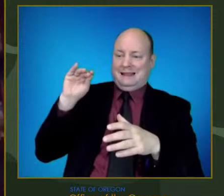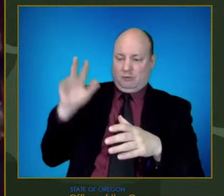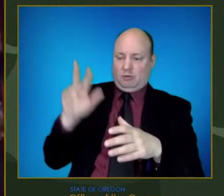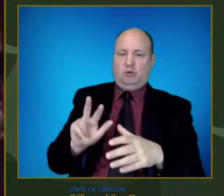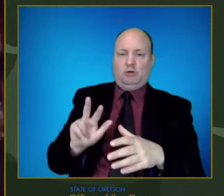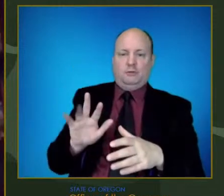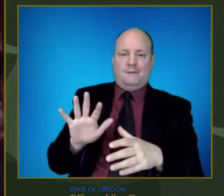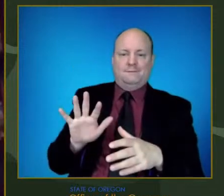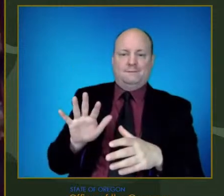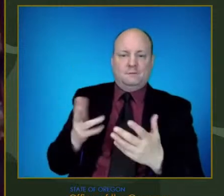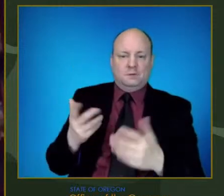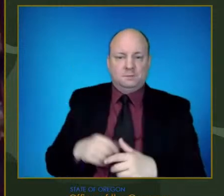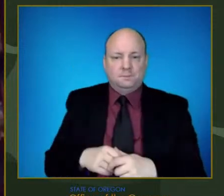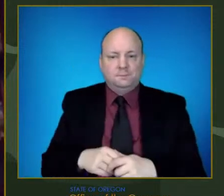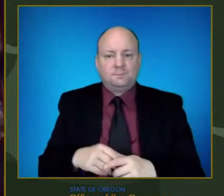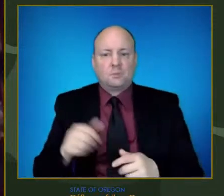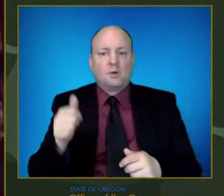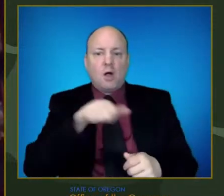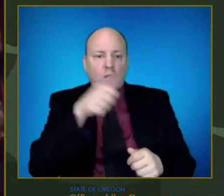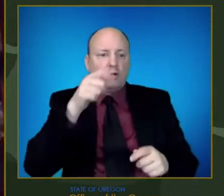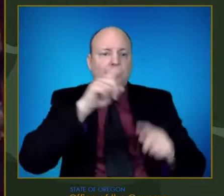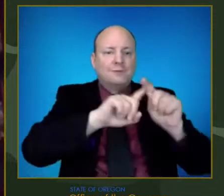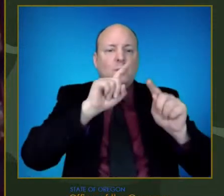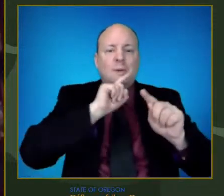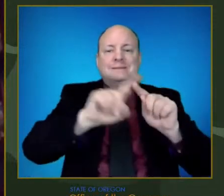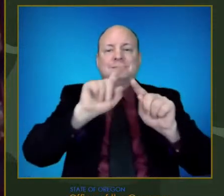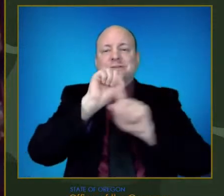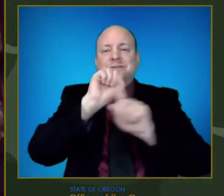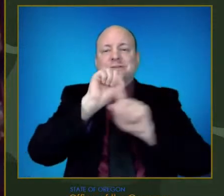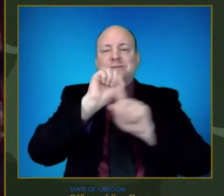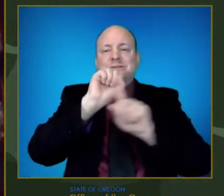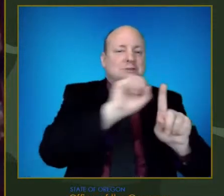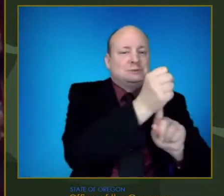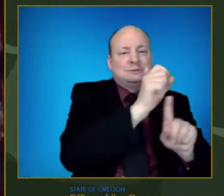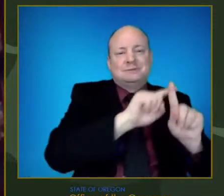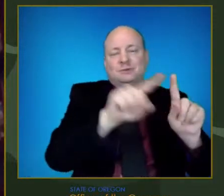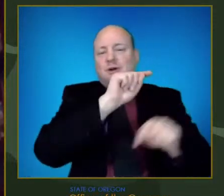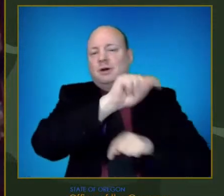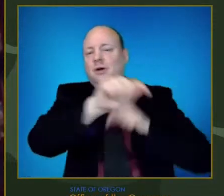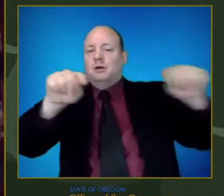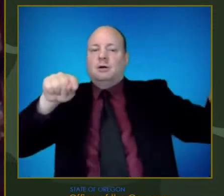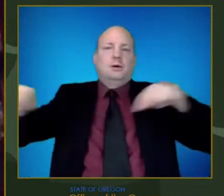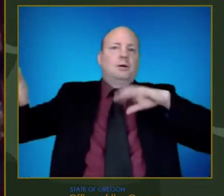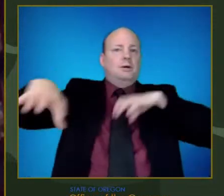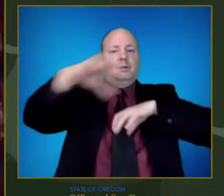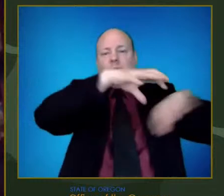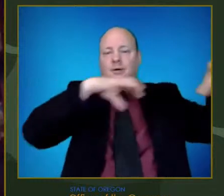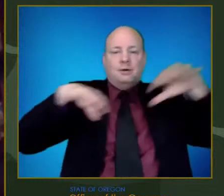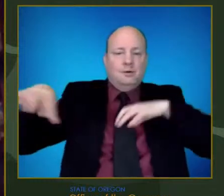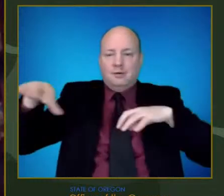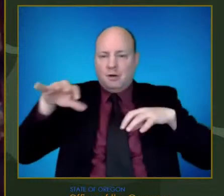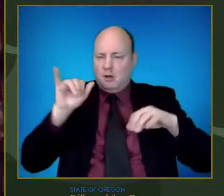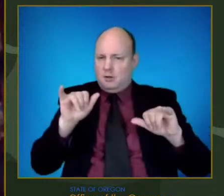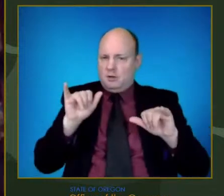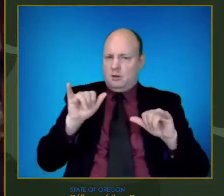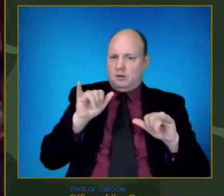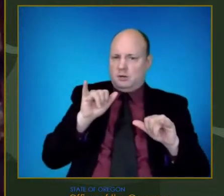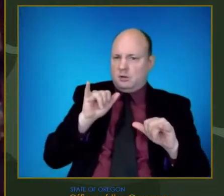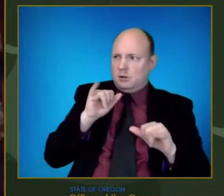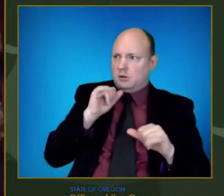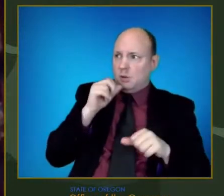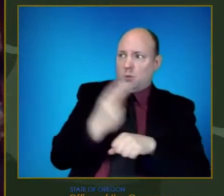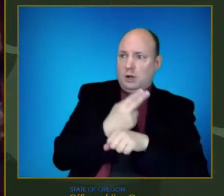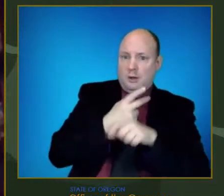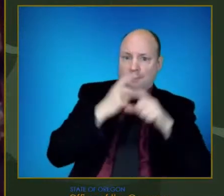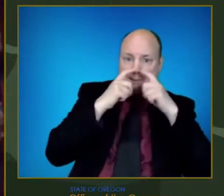health authority noted the efficiency of spread was most likely due to people not wearing their masks and gathering in close quarters